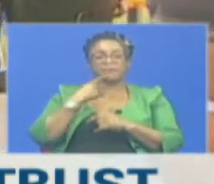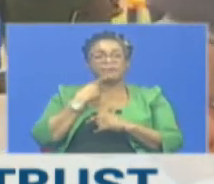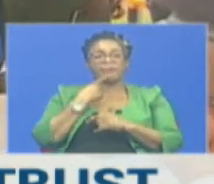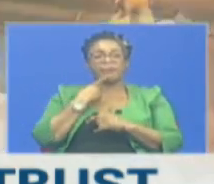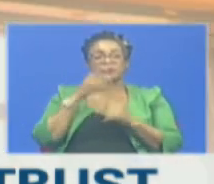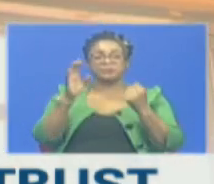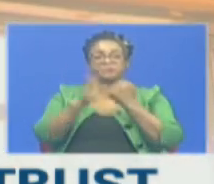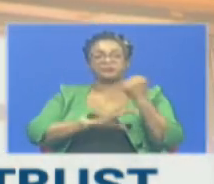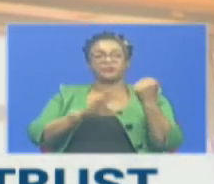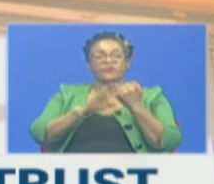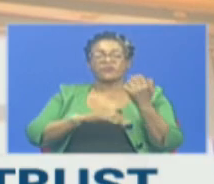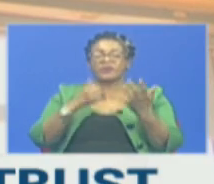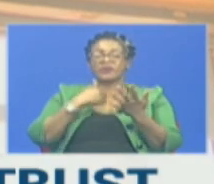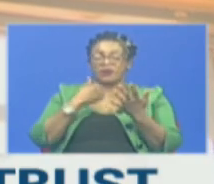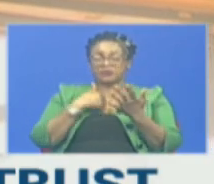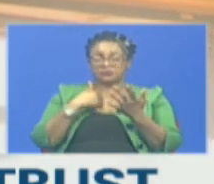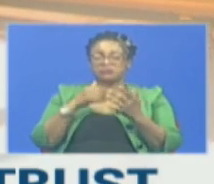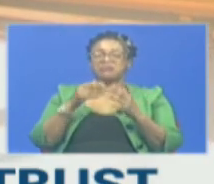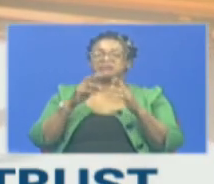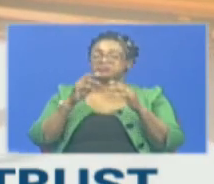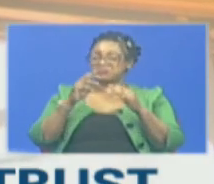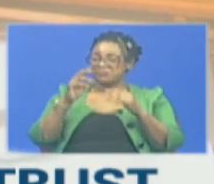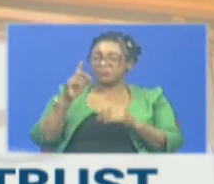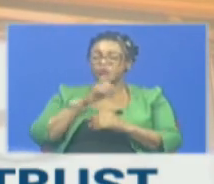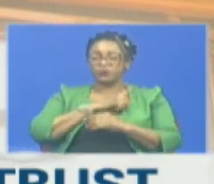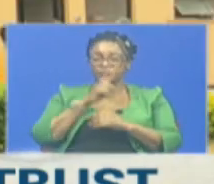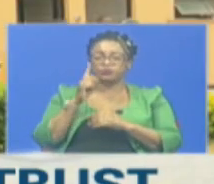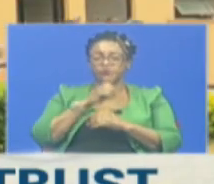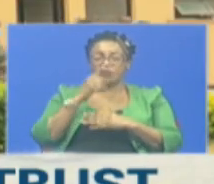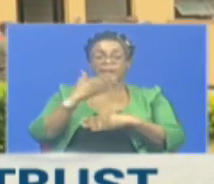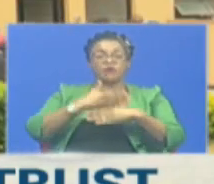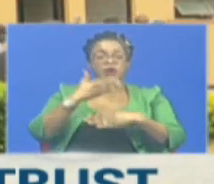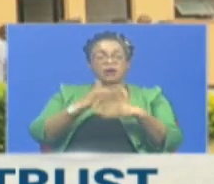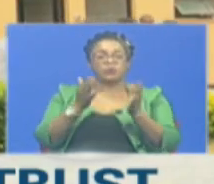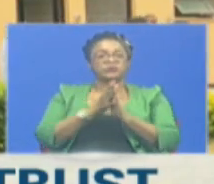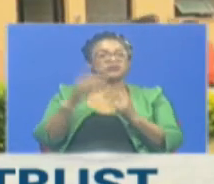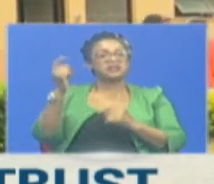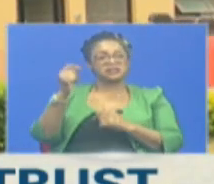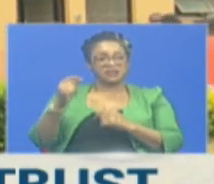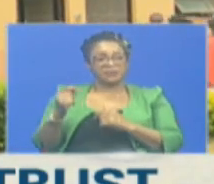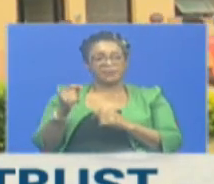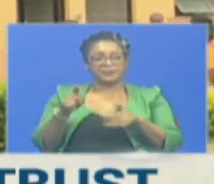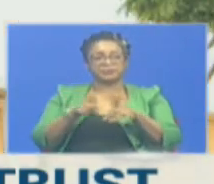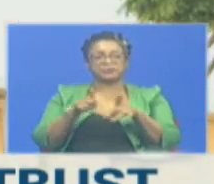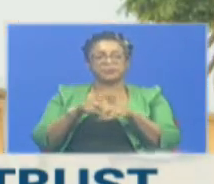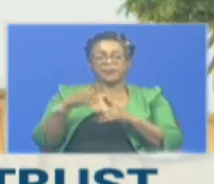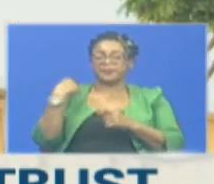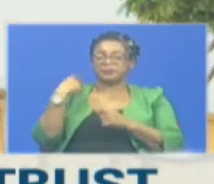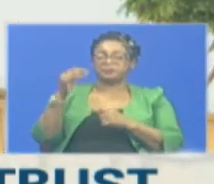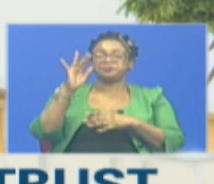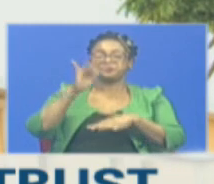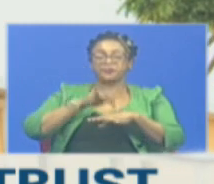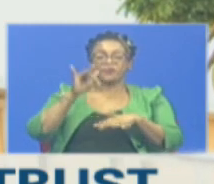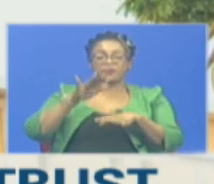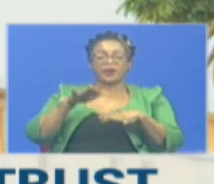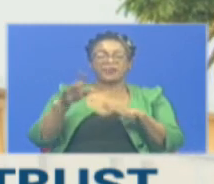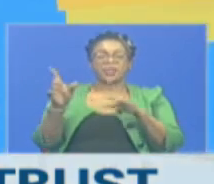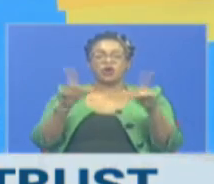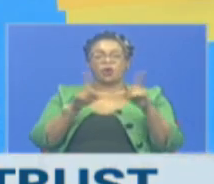had heightened the surveillance at their border points, especially with Tanzania, as the number of infections among truck drivers